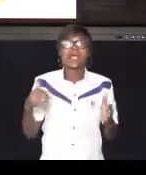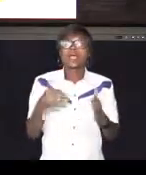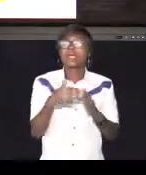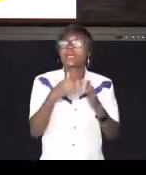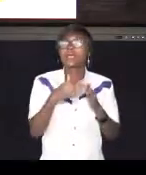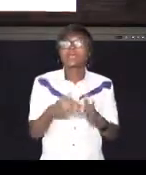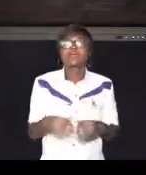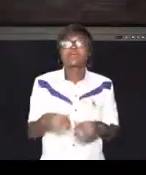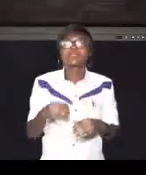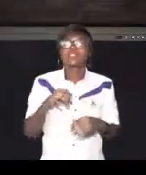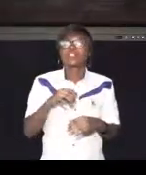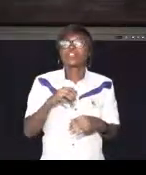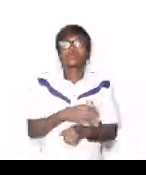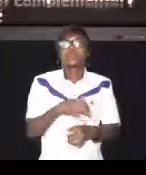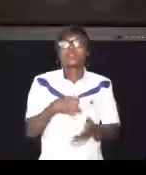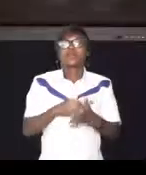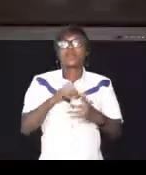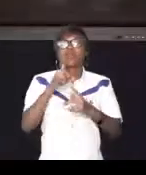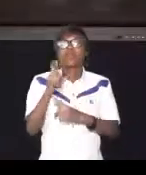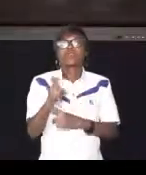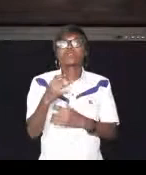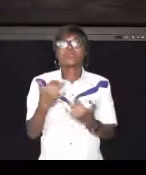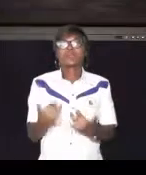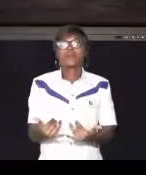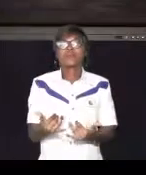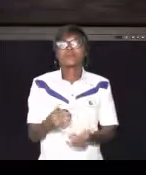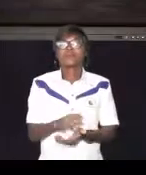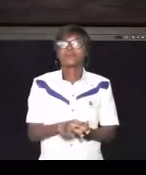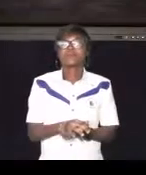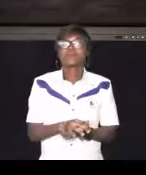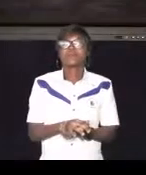complementary color combinations. Questions now.